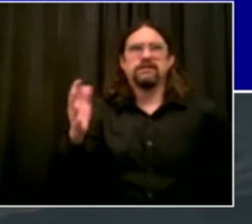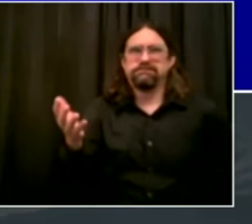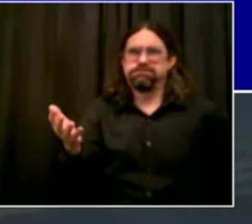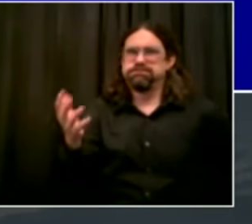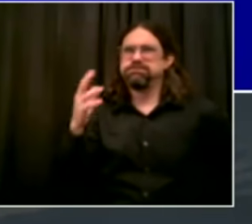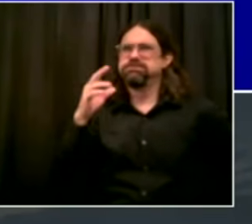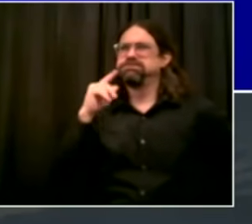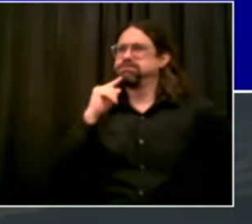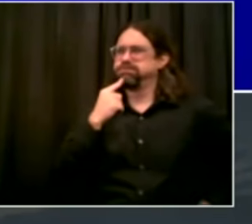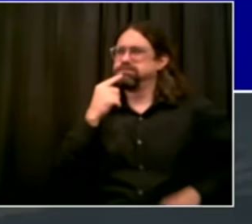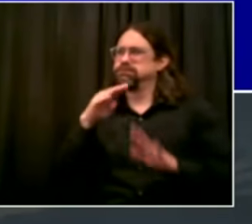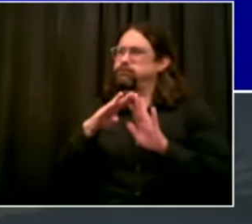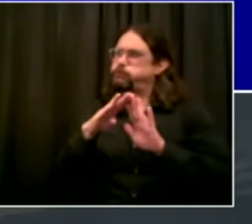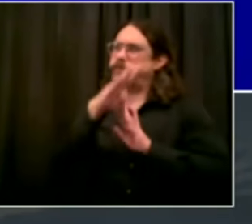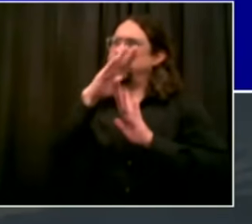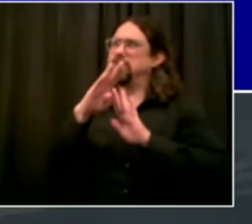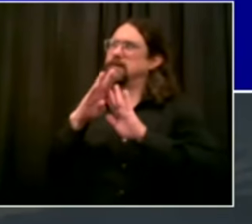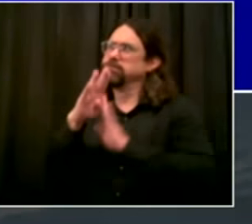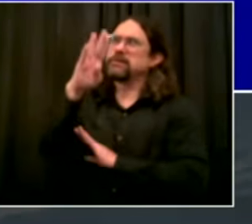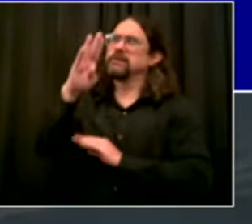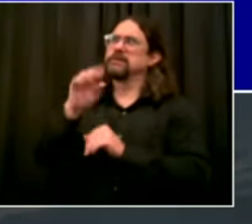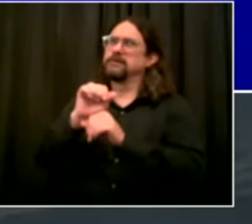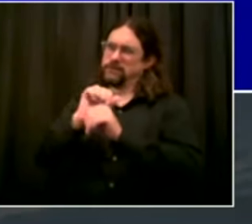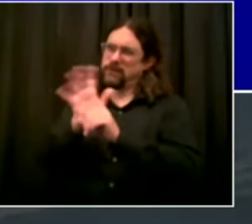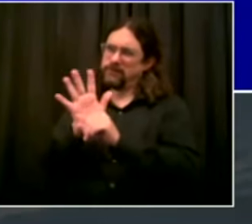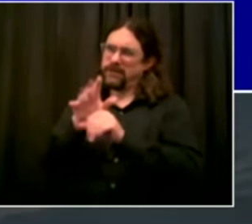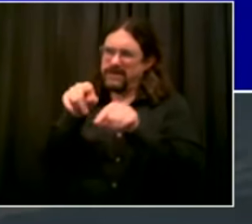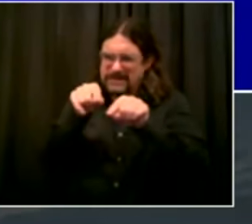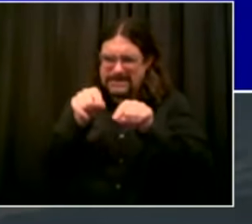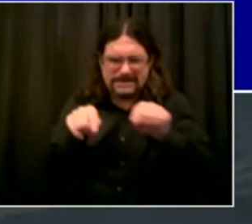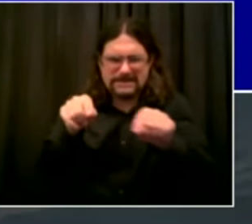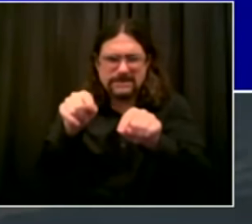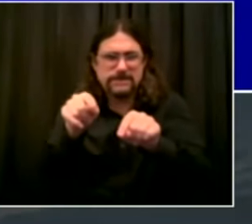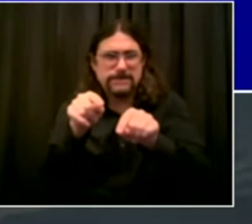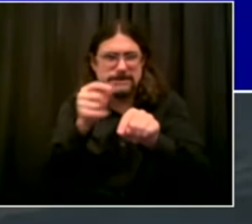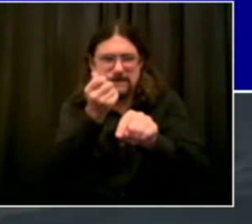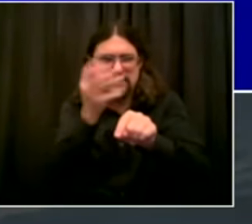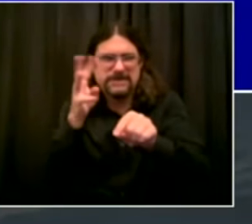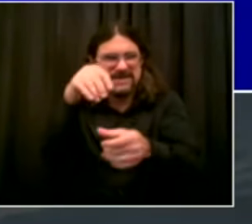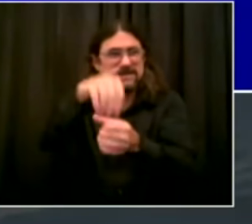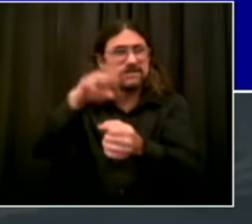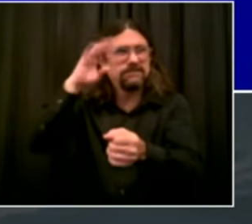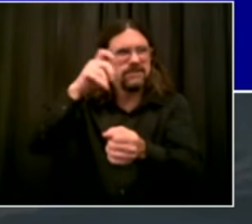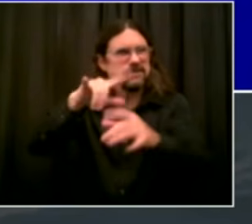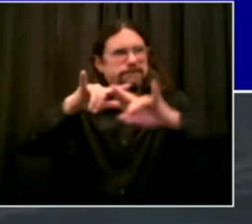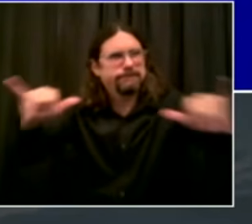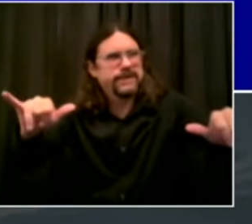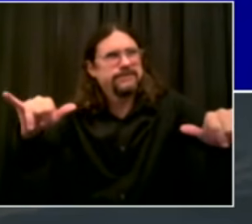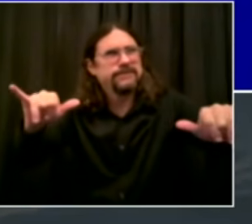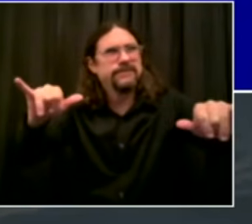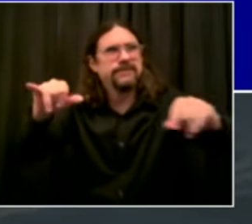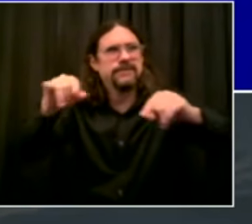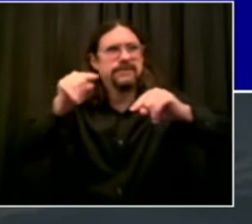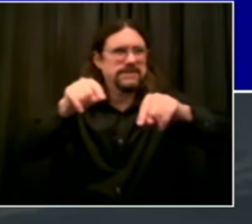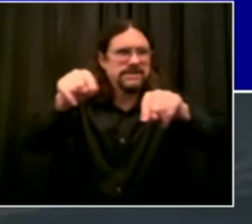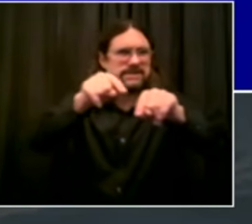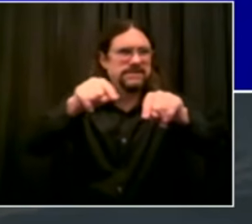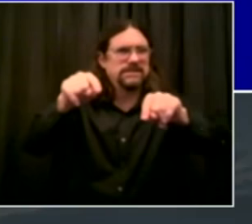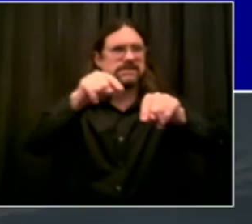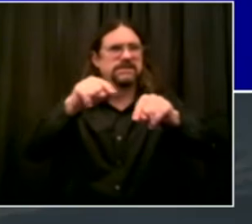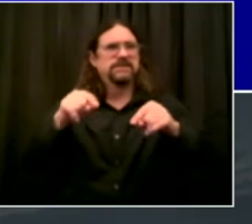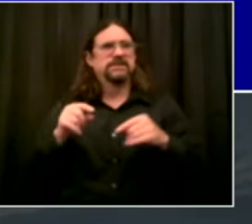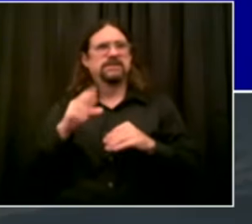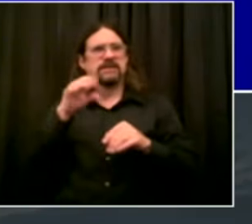simultaneously. And it's something we have to address with a very aggressive public health effort right away. And